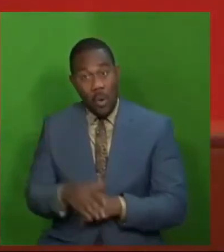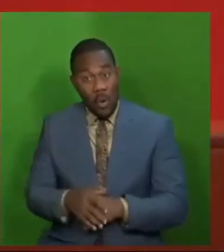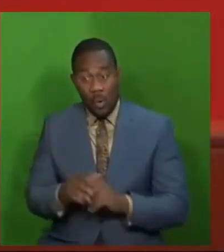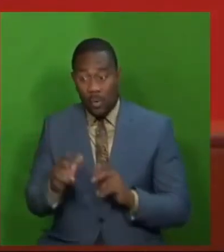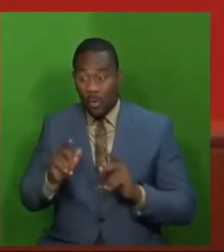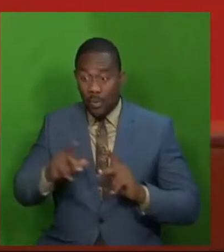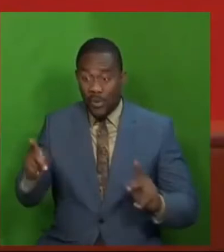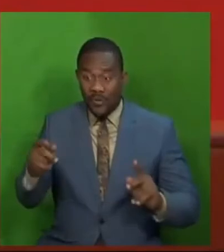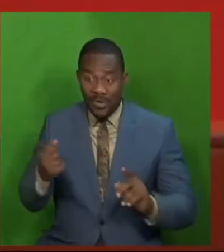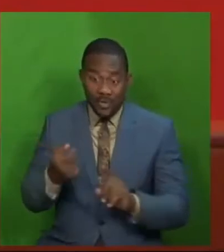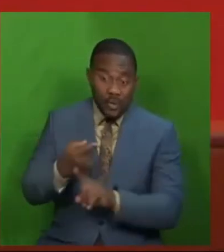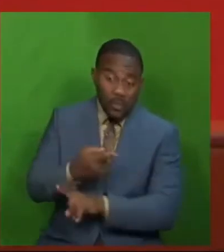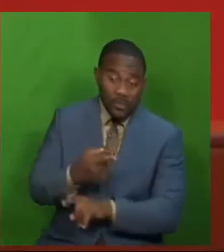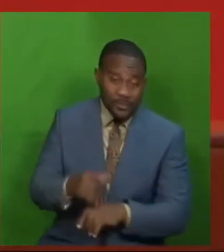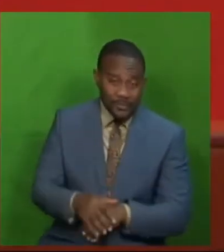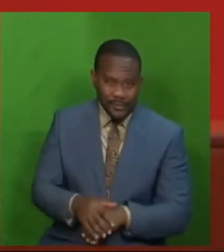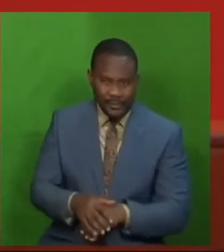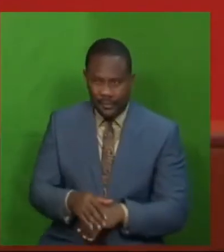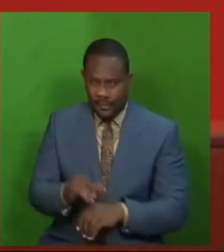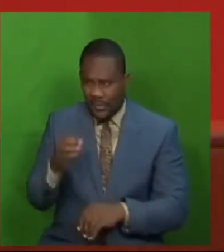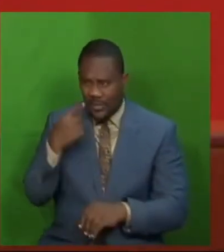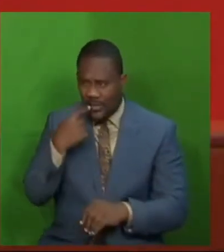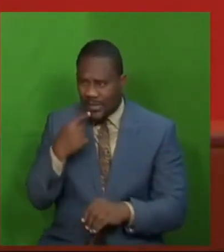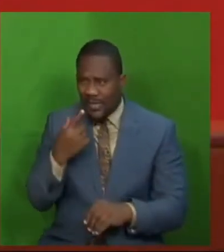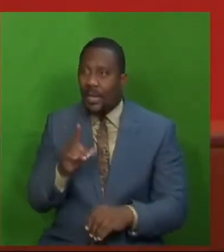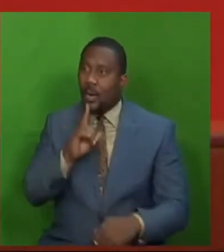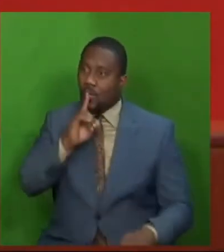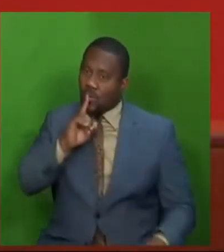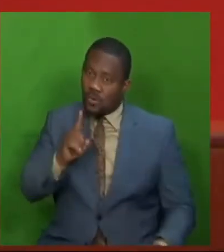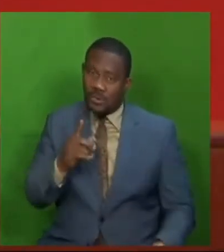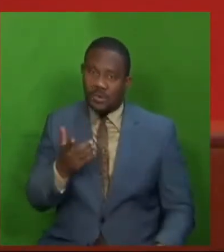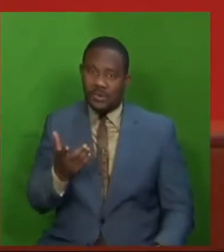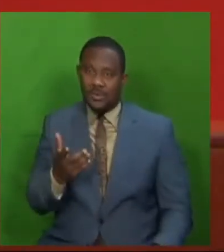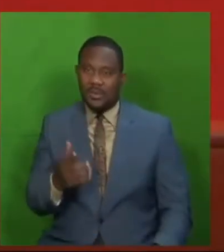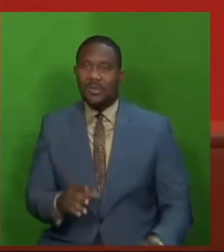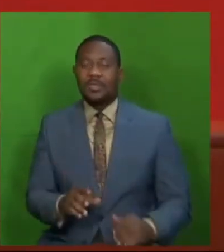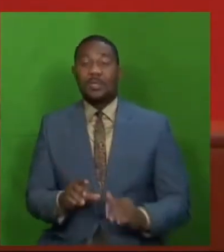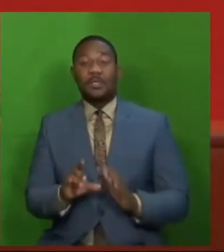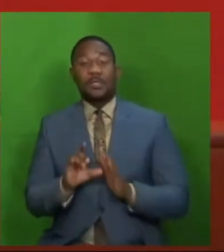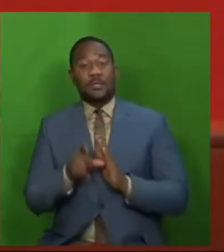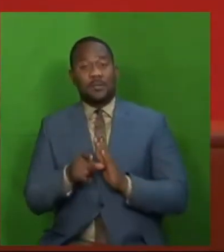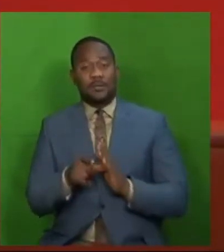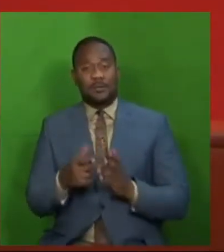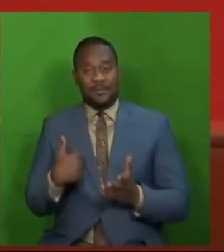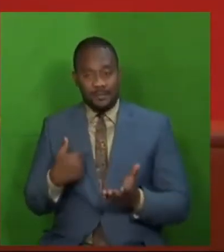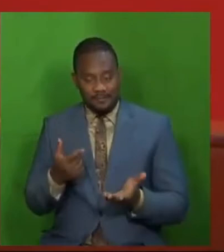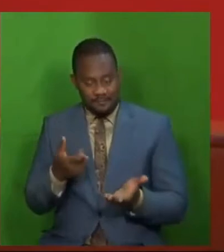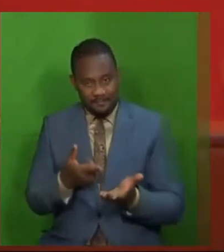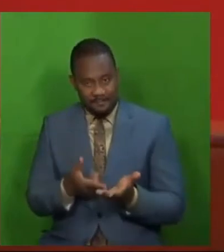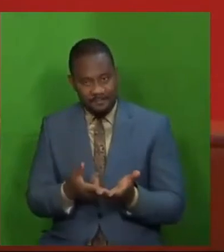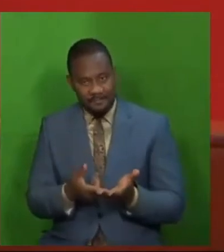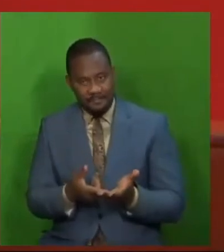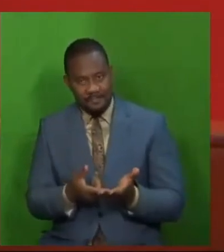to it and you are able to substantiate it, Yes. it is a matter I have to refer to a committee.